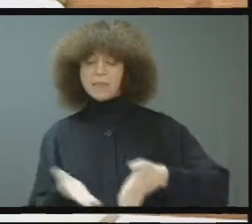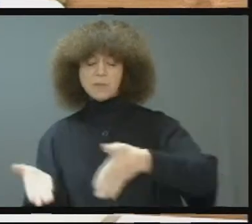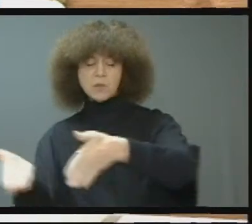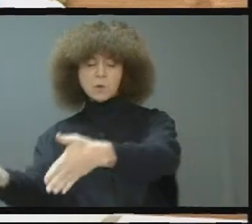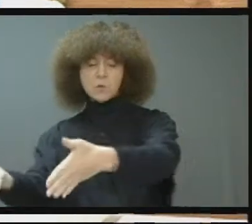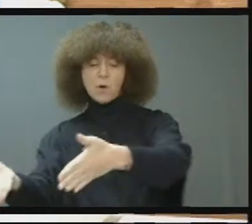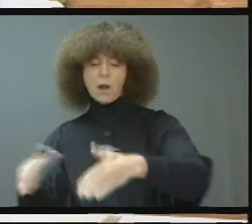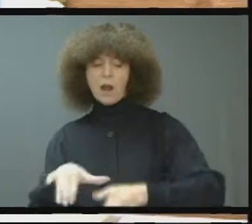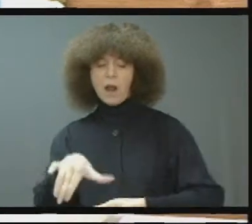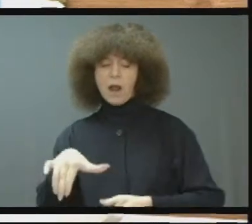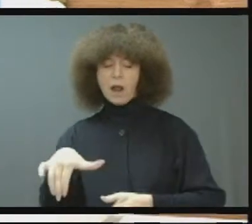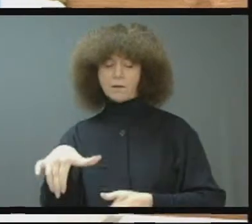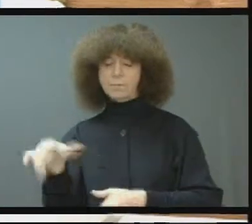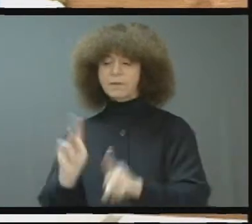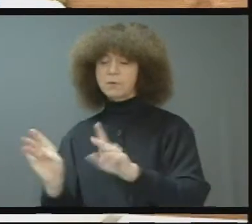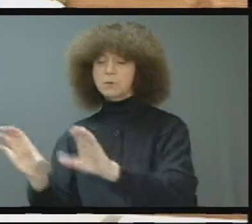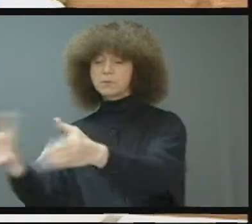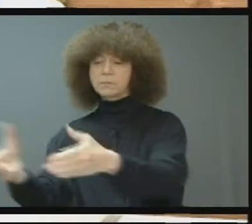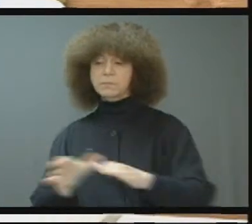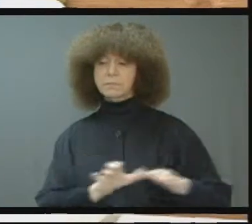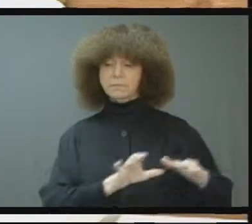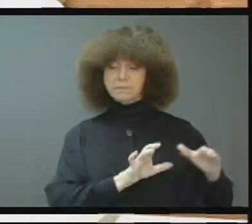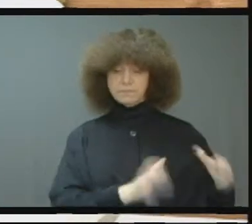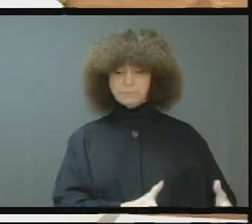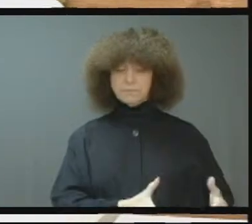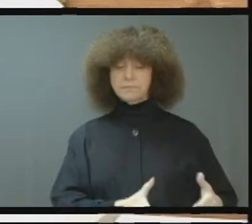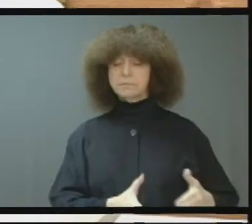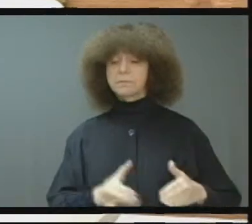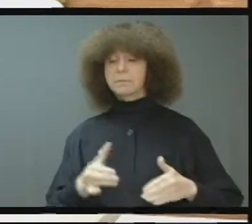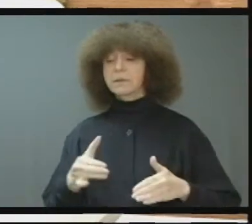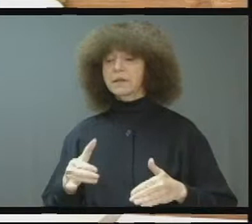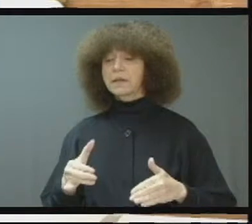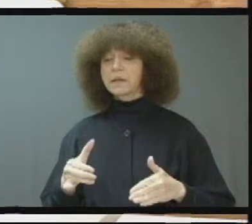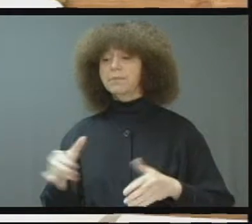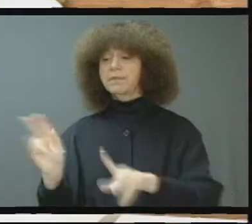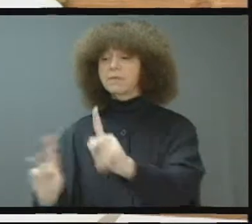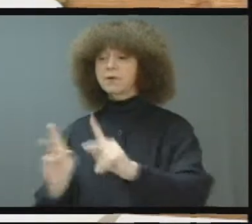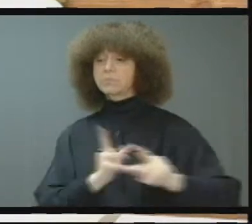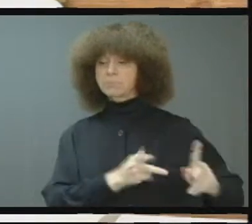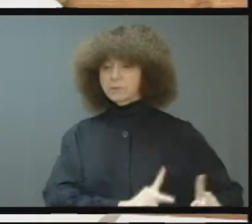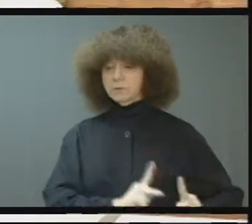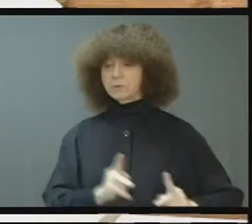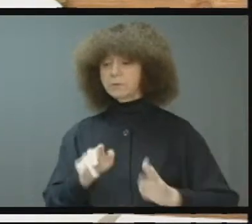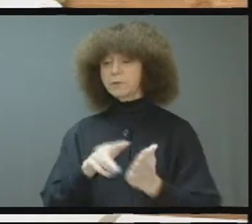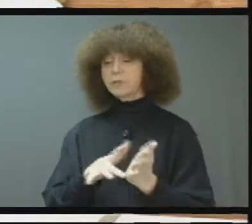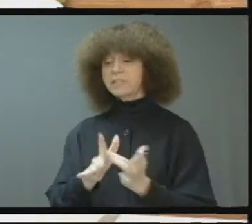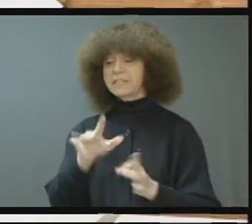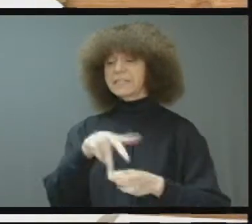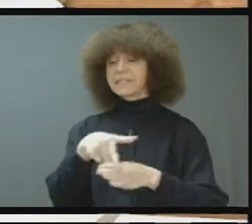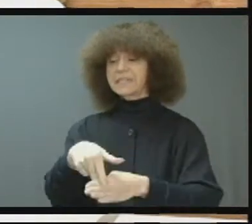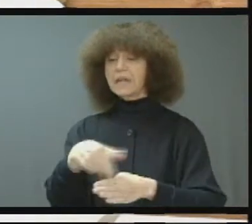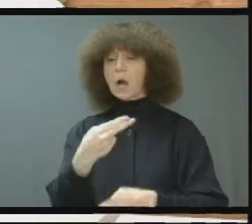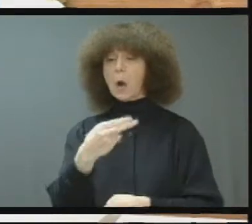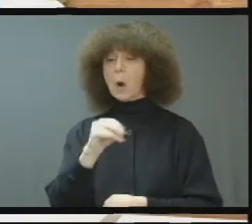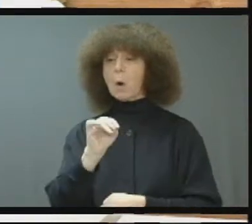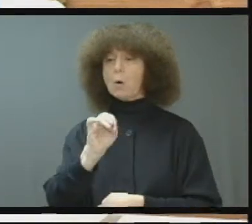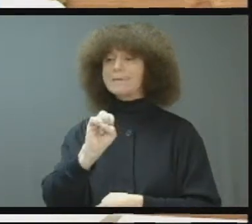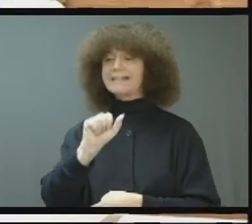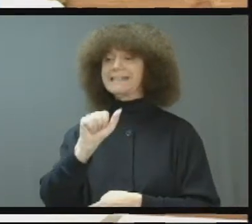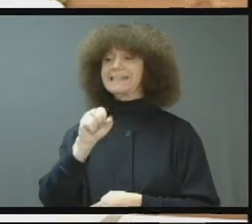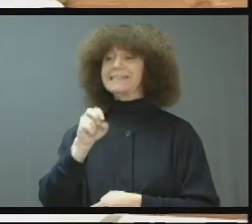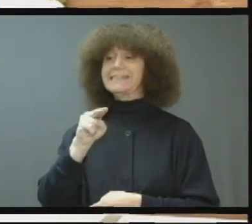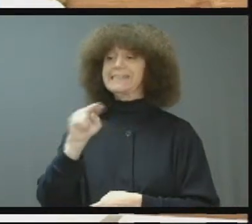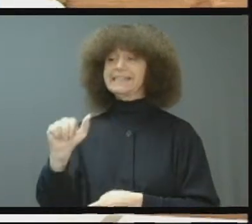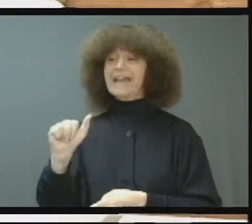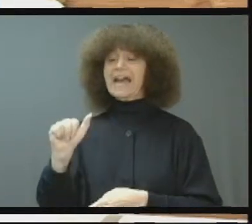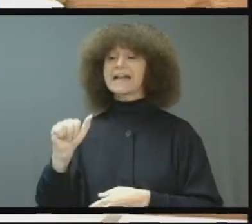ahead and those who followed shouted, "Hosanna! Blessed is he who comes in the name of the Lord. Blessed is the coming kingdom